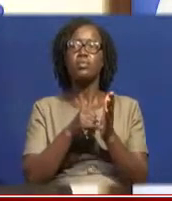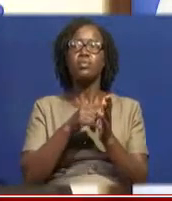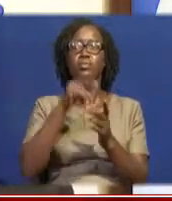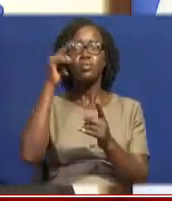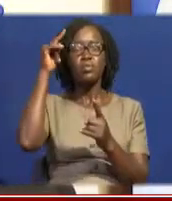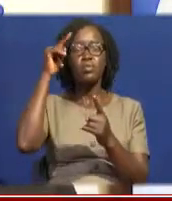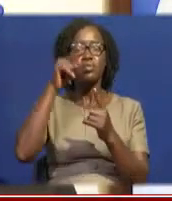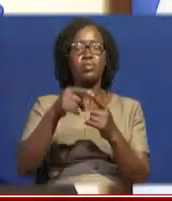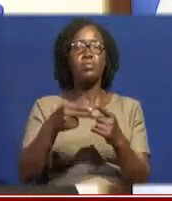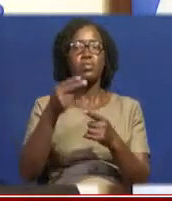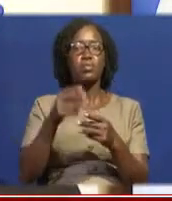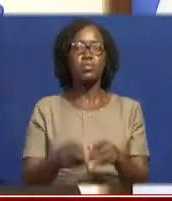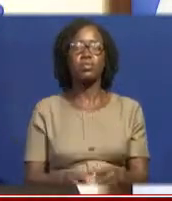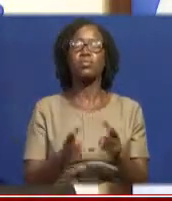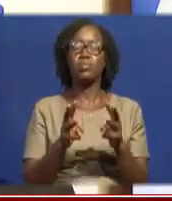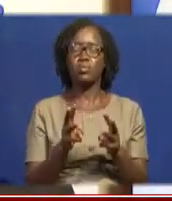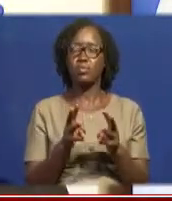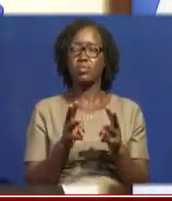main